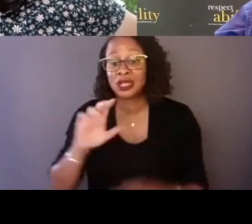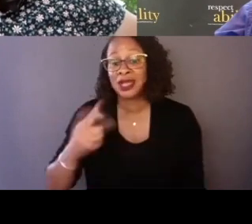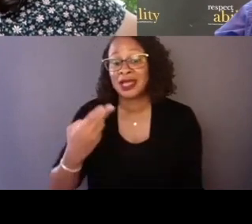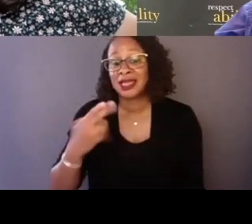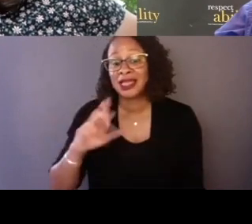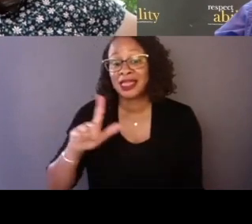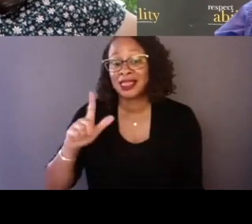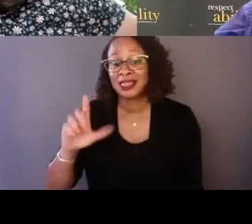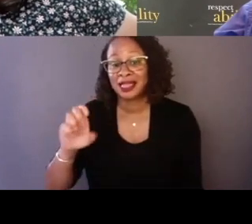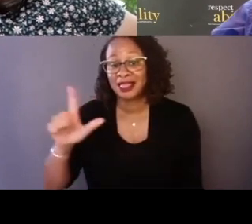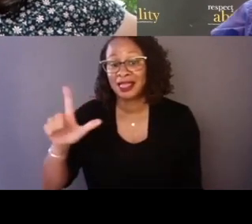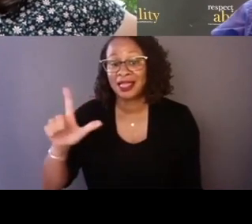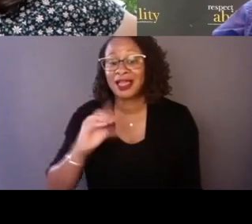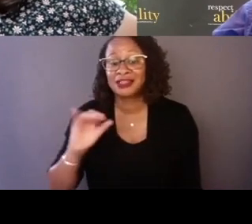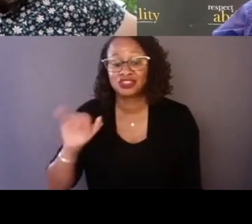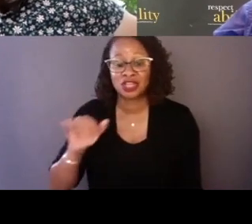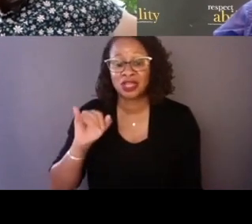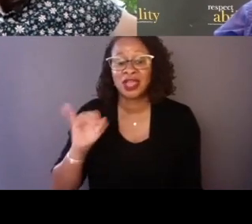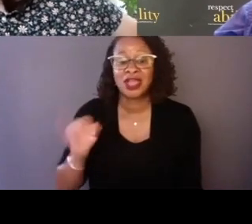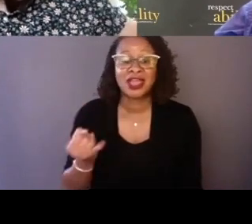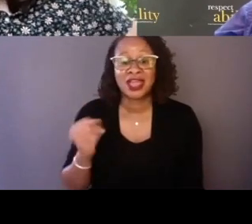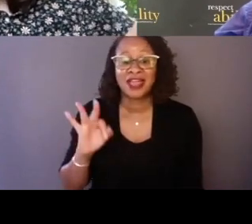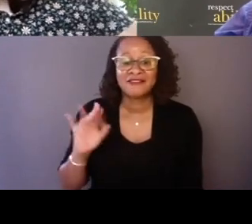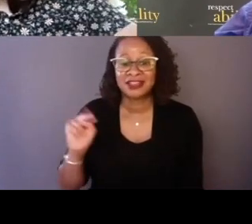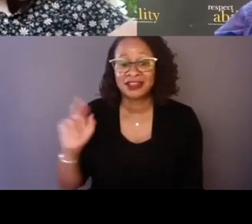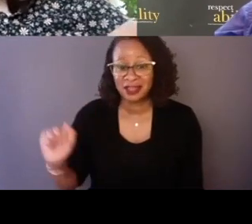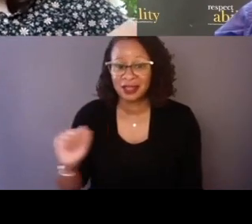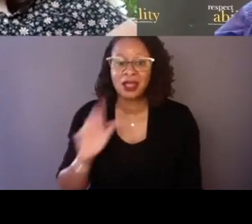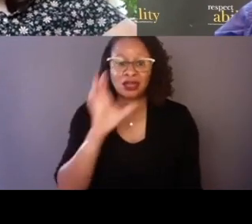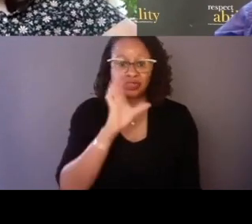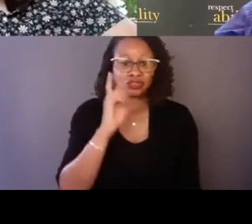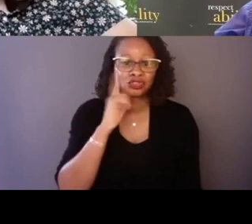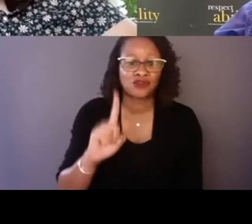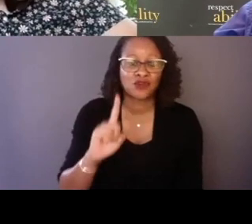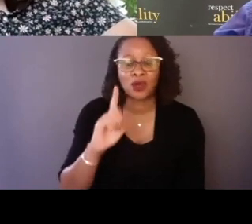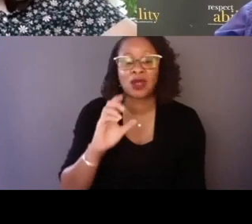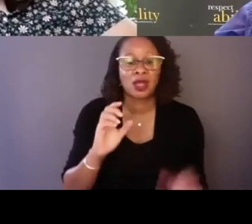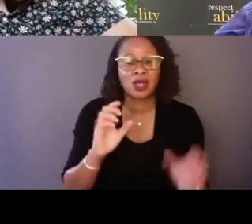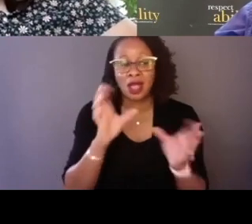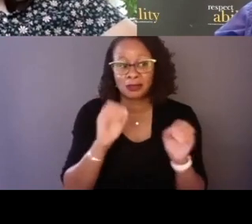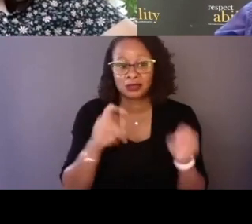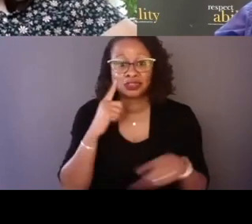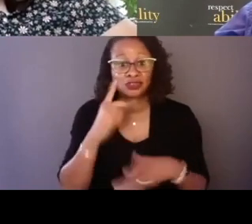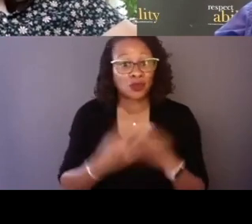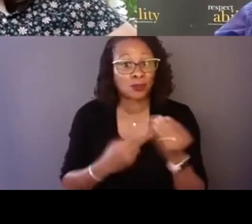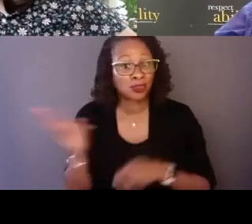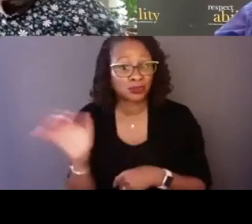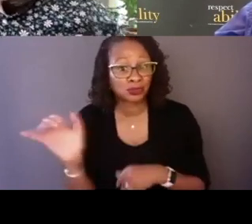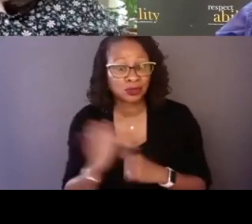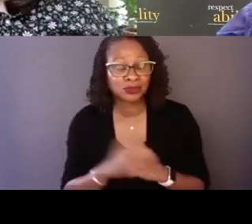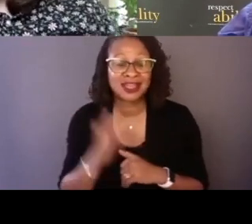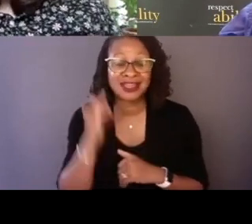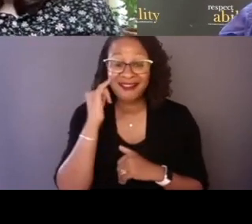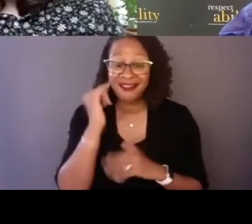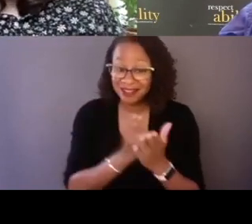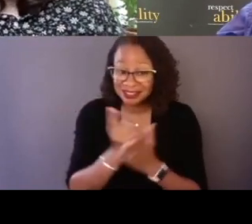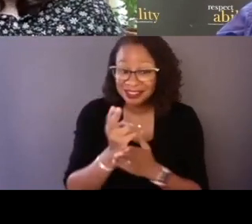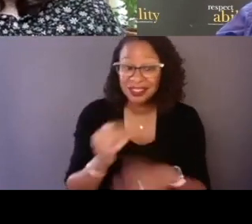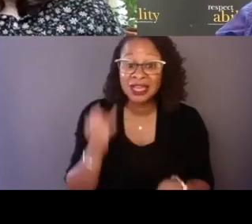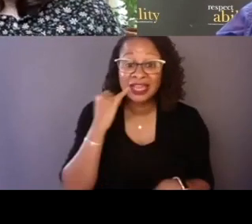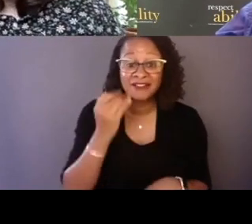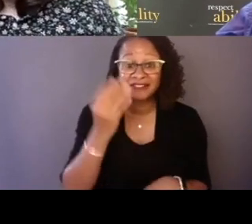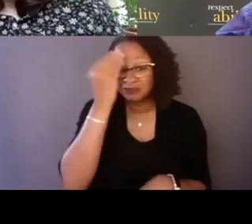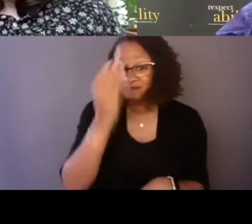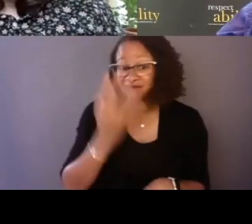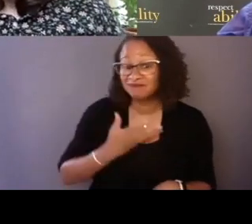are consistently also looking at some opportunities for that. So honestly, if you say to yourself,